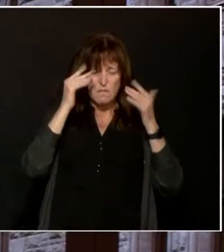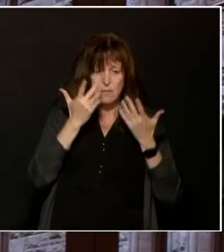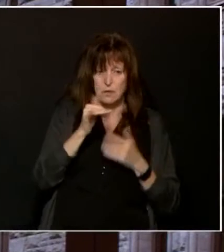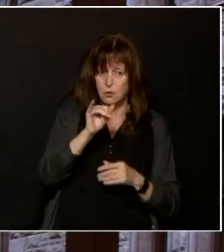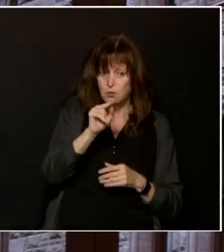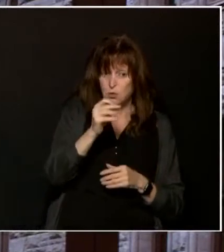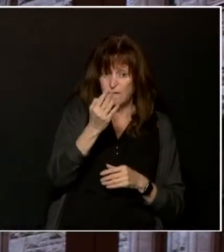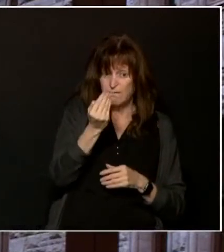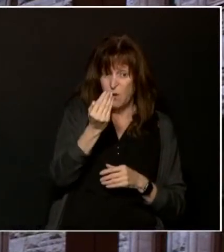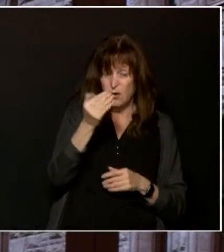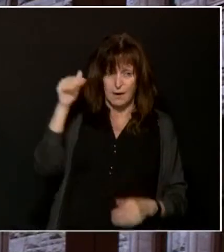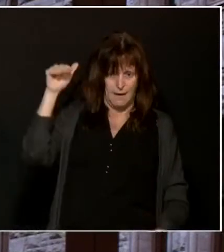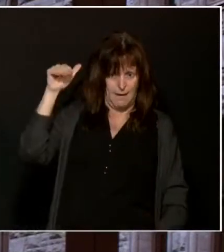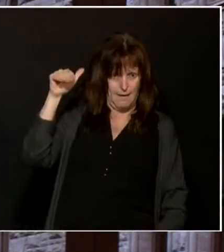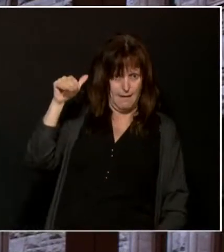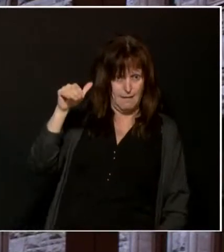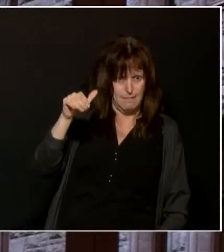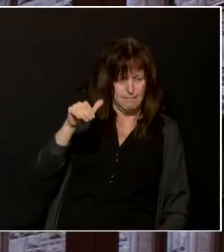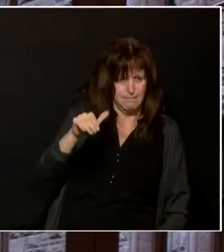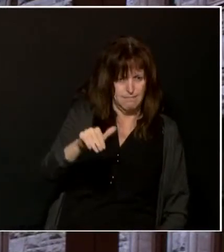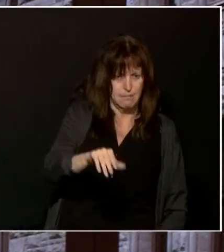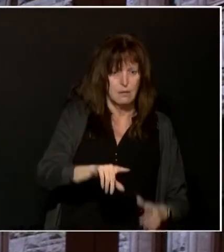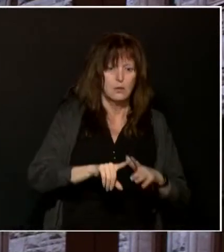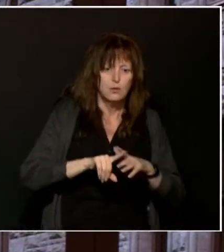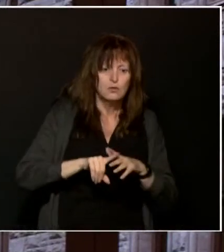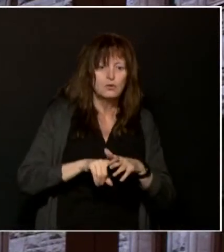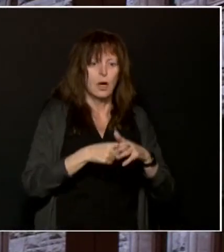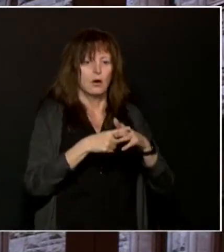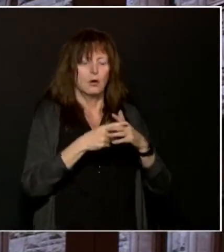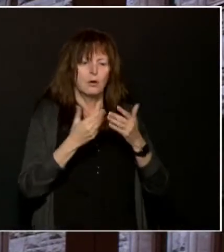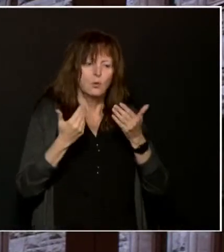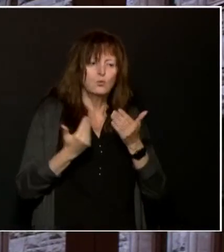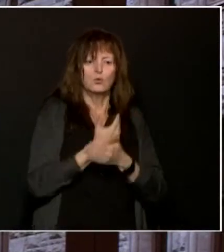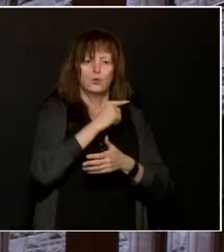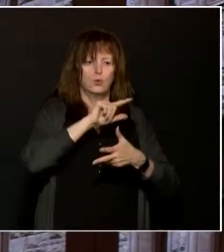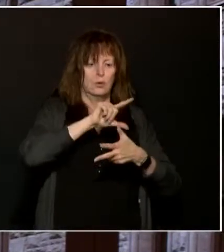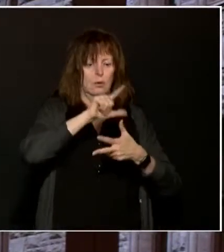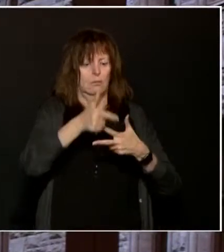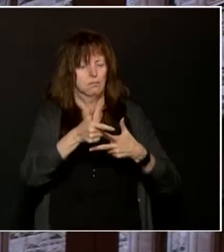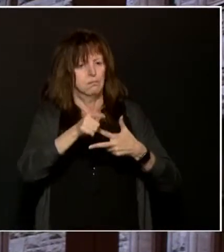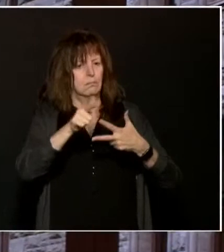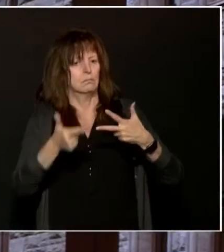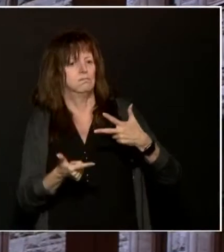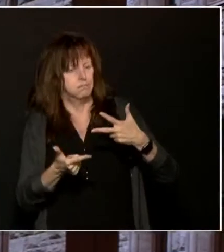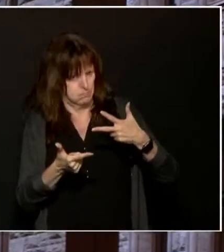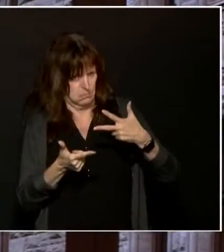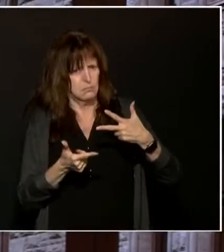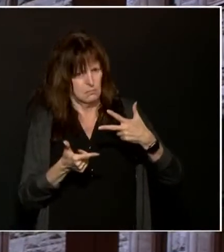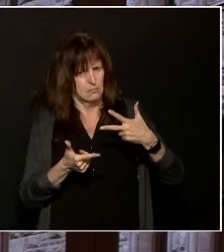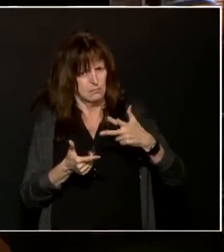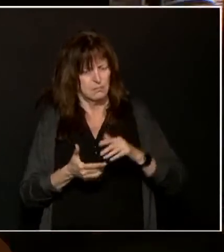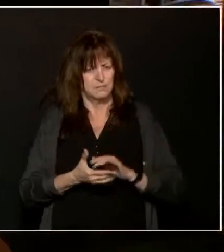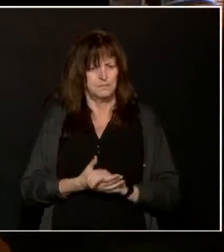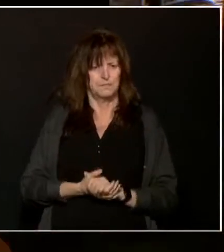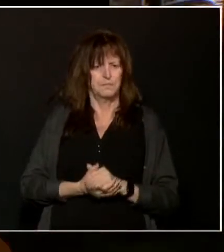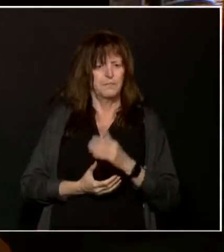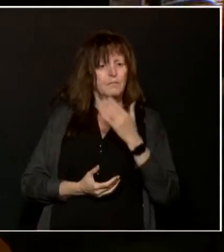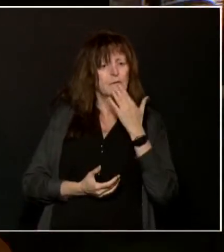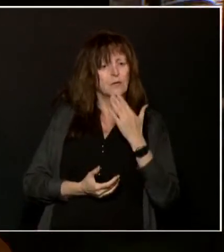move into the framework. So I'm optimistic with what we're seeing today and in this past week. Thanks, everyone.